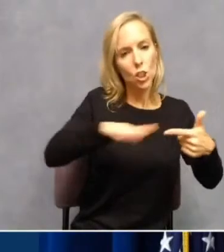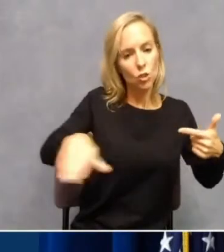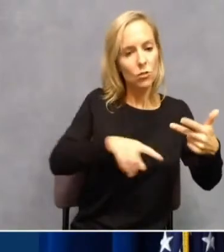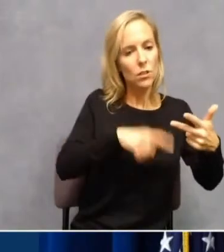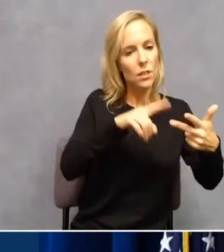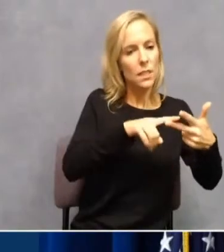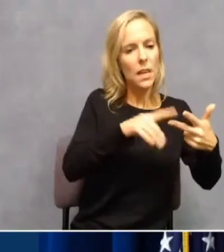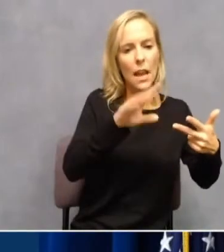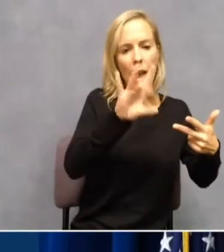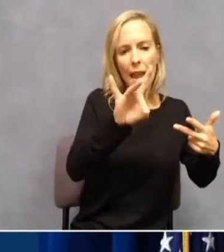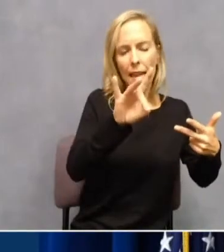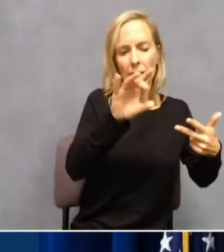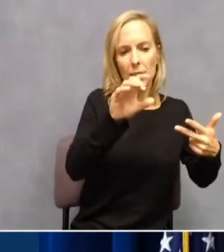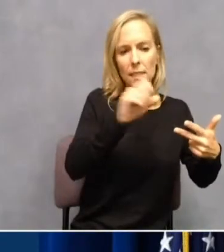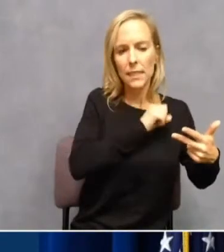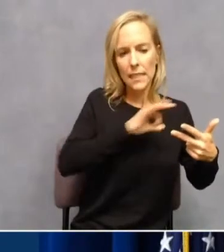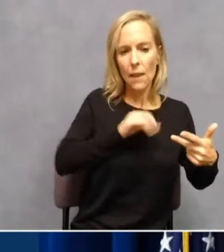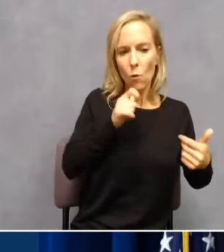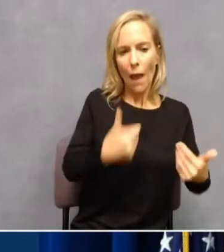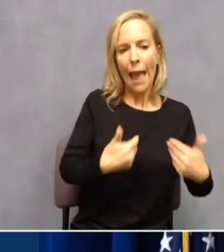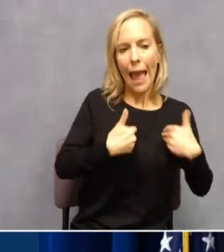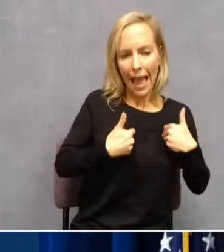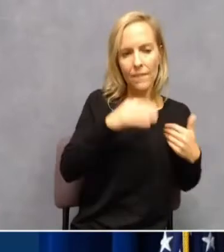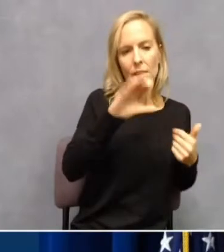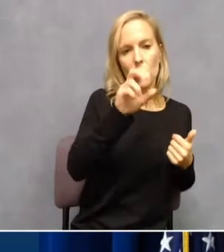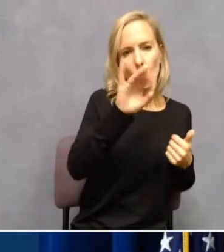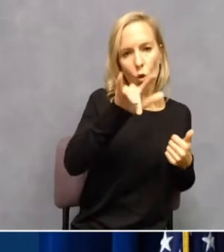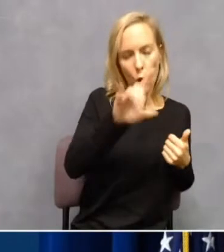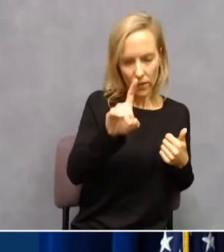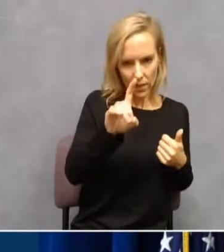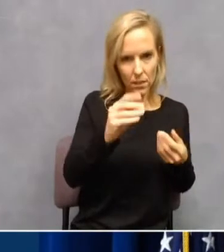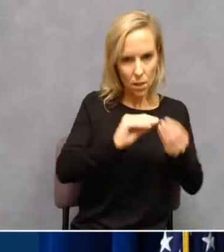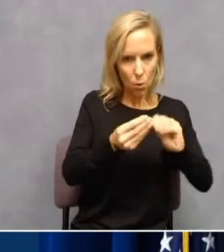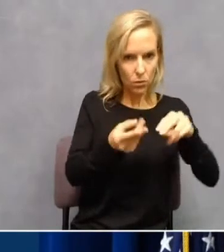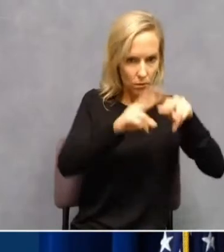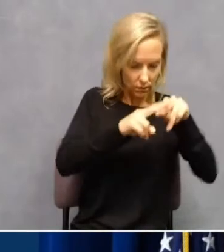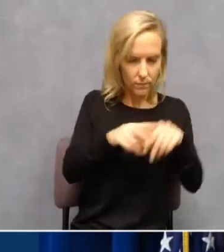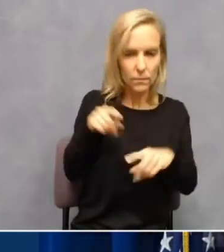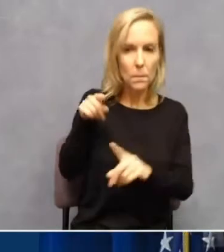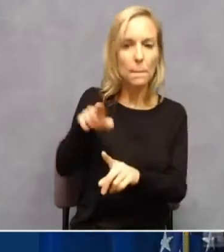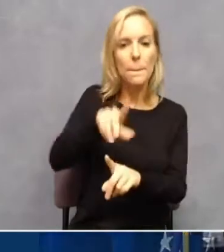our Lieutenant Governor, and then it goes over to Dr. Stack.